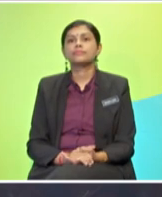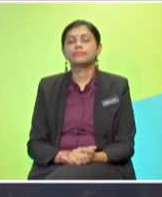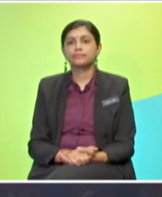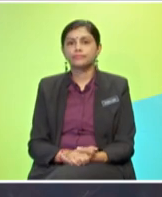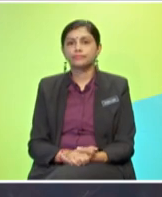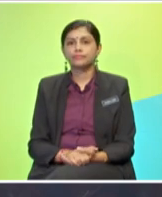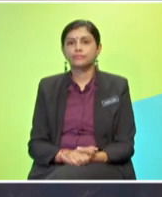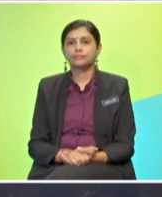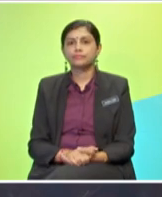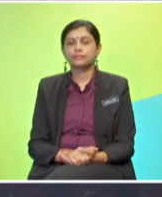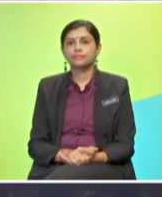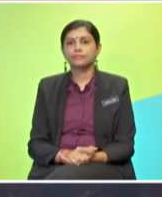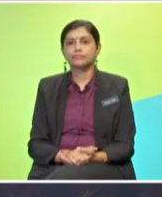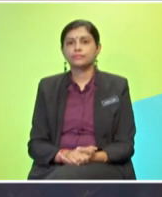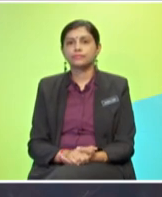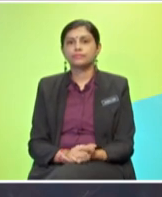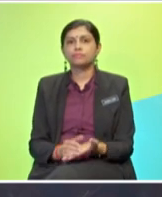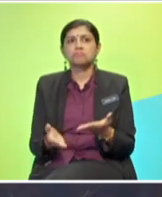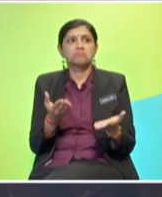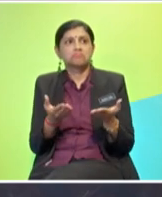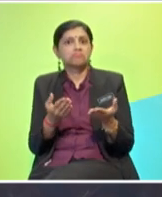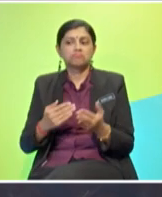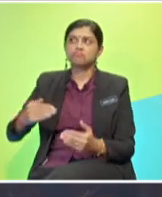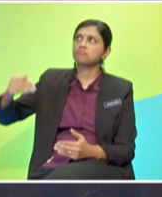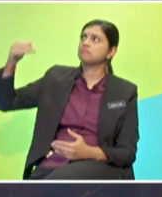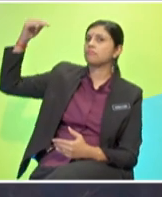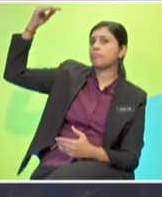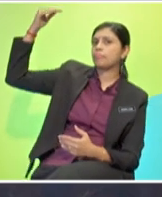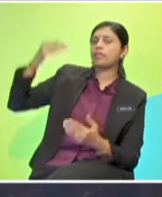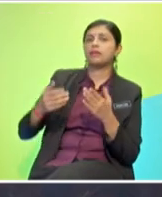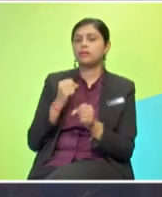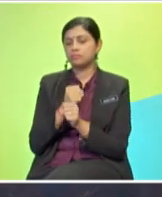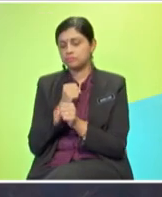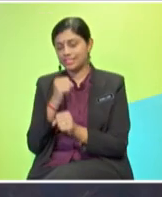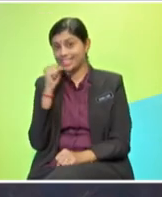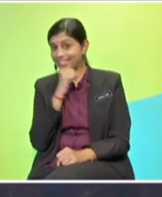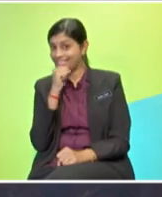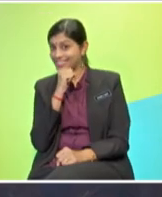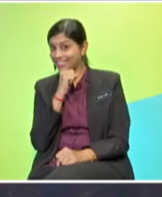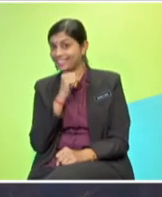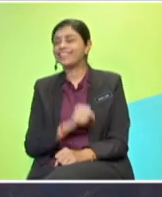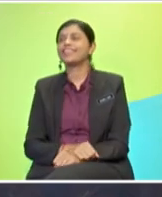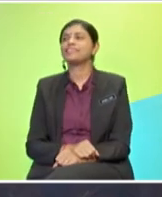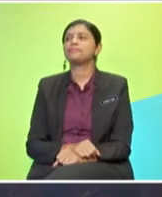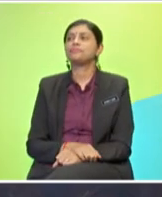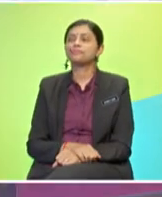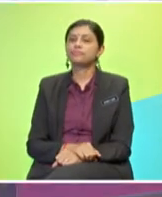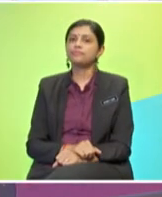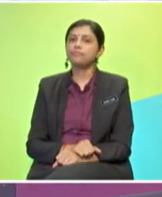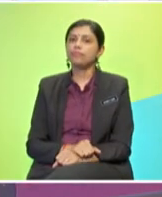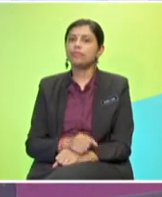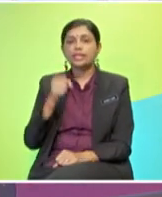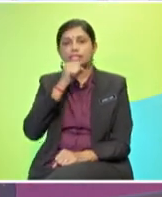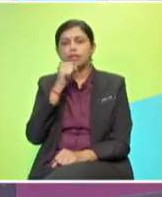sing. I believe that he wants to be a singer after this. Oh, maybe. So let's find out later. Okay, then singing is